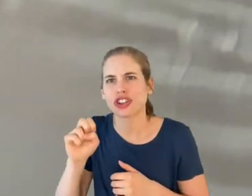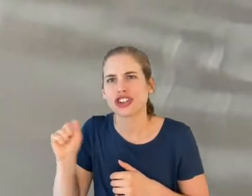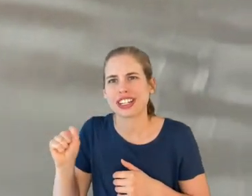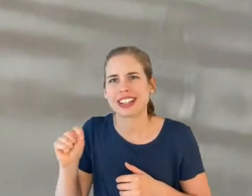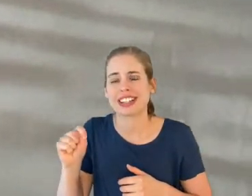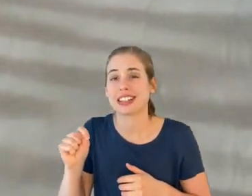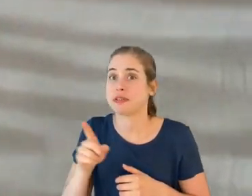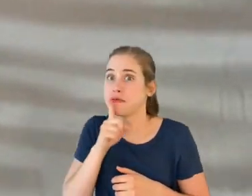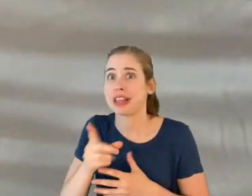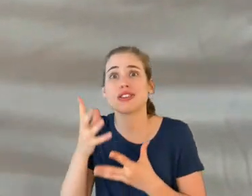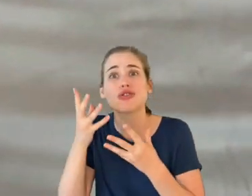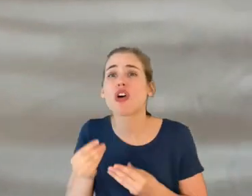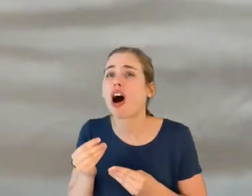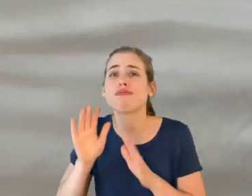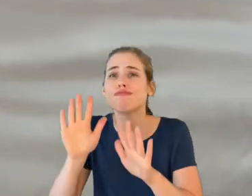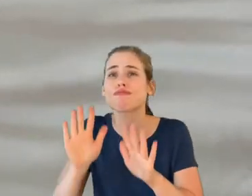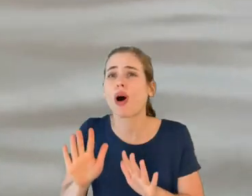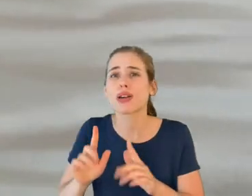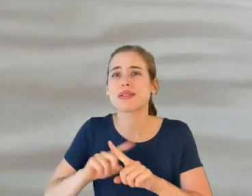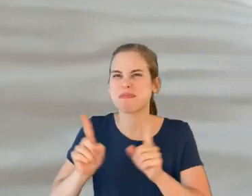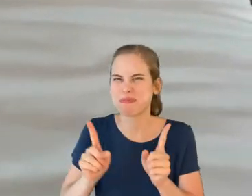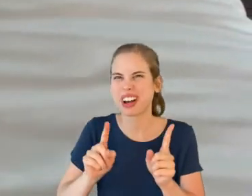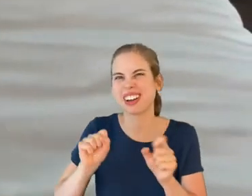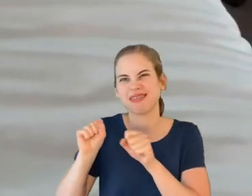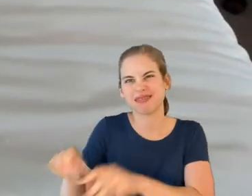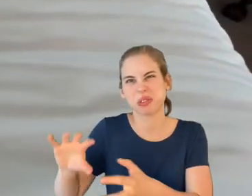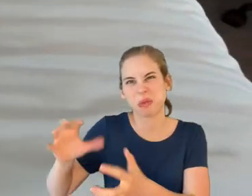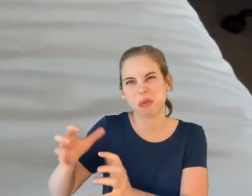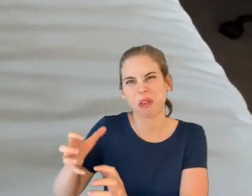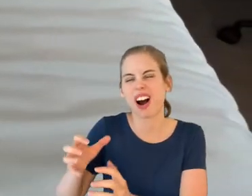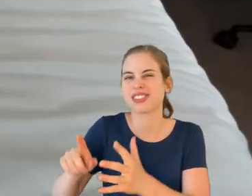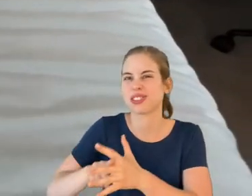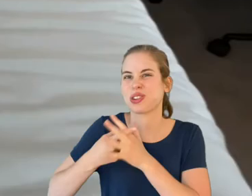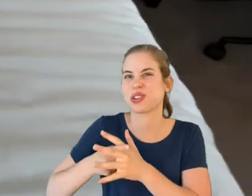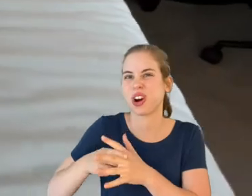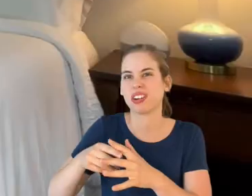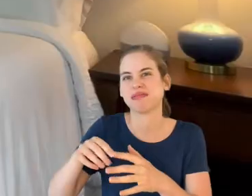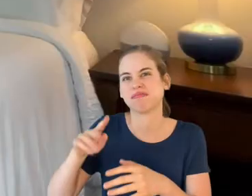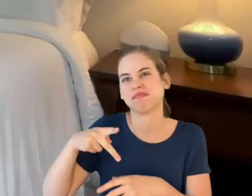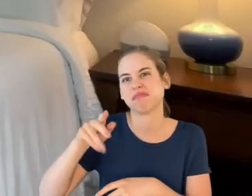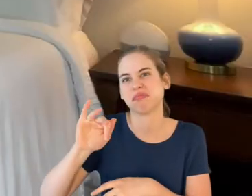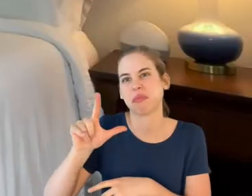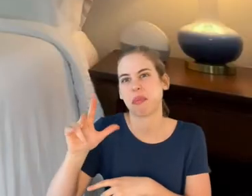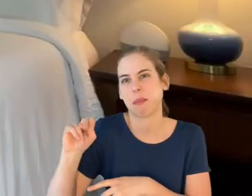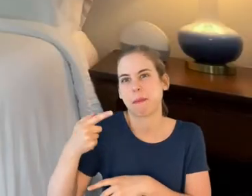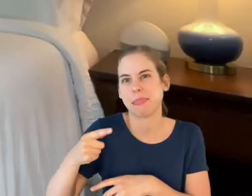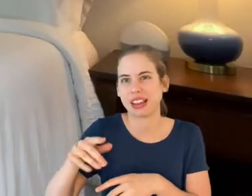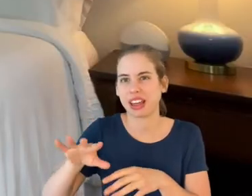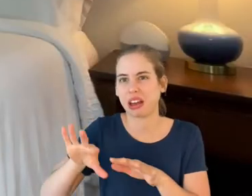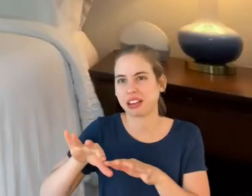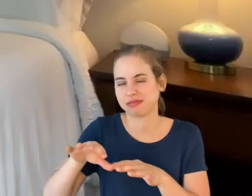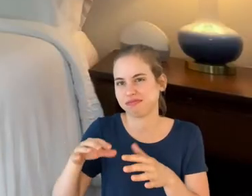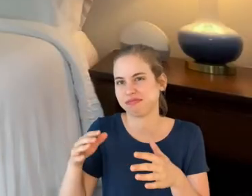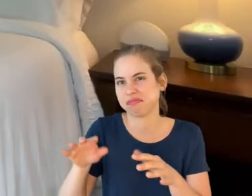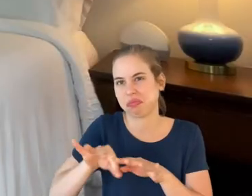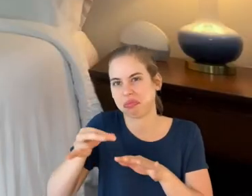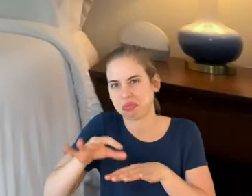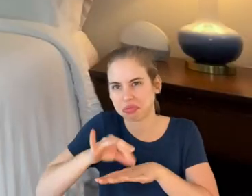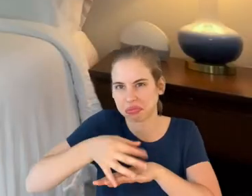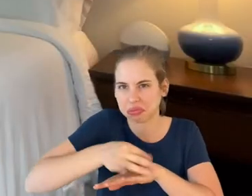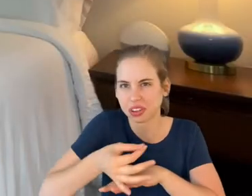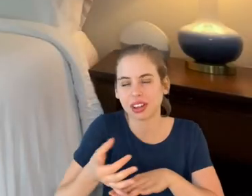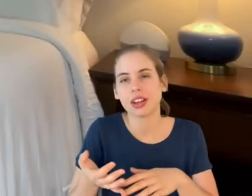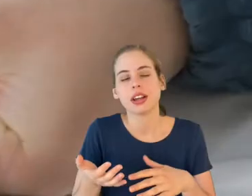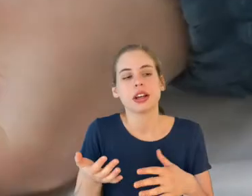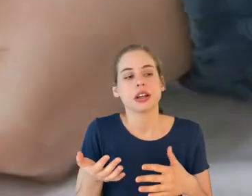super soft and they're amazing out of the package, but then after a few months they start to pill. So these are guaranteed not to pill, and if